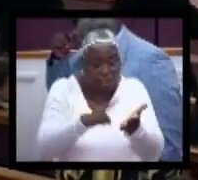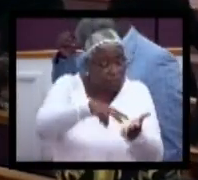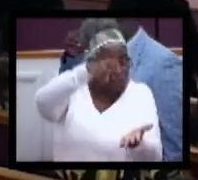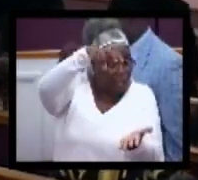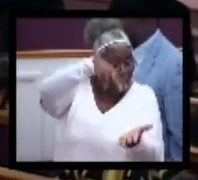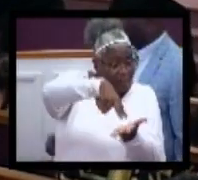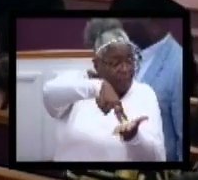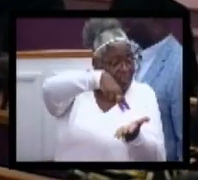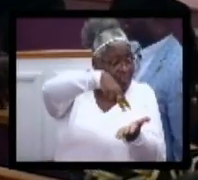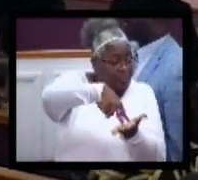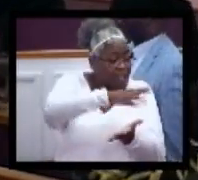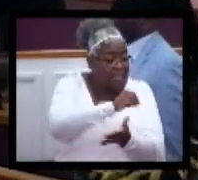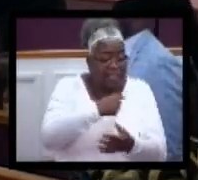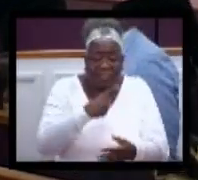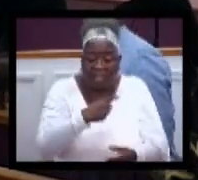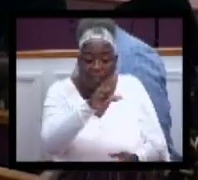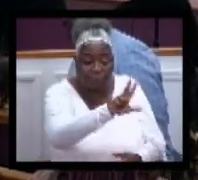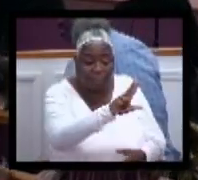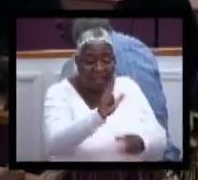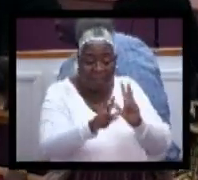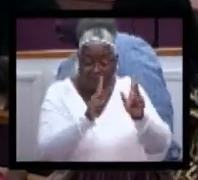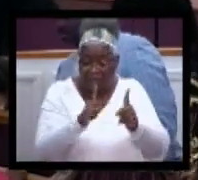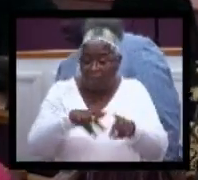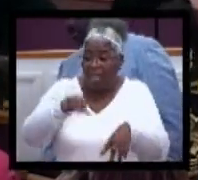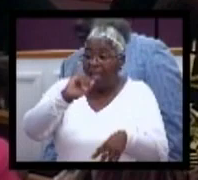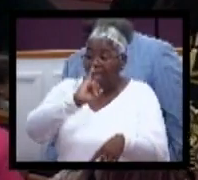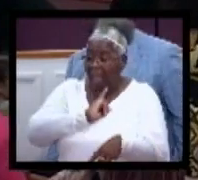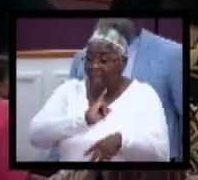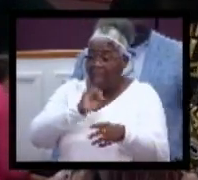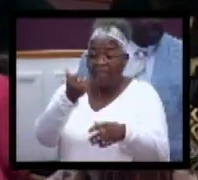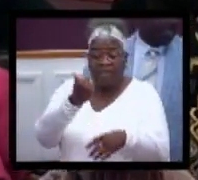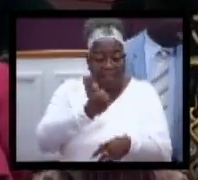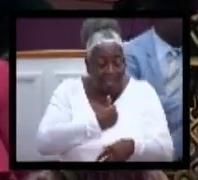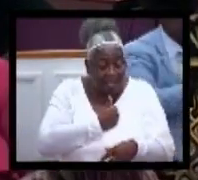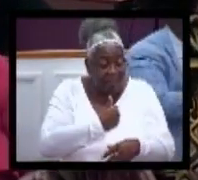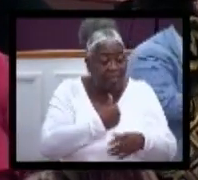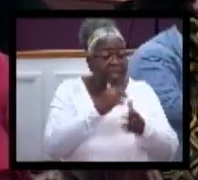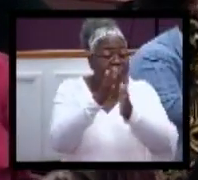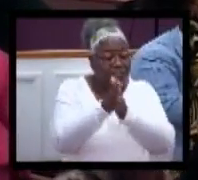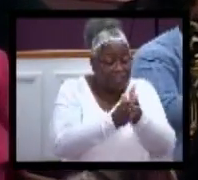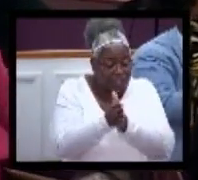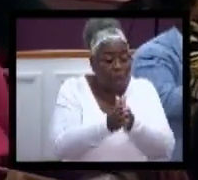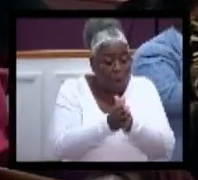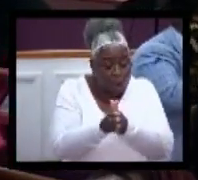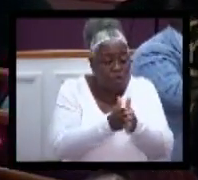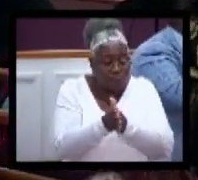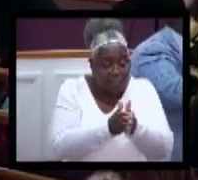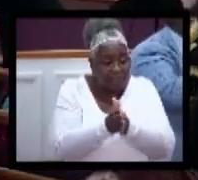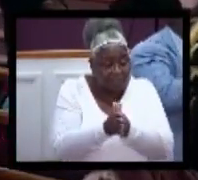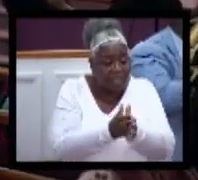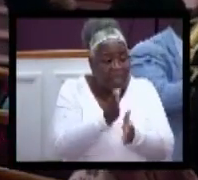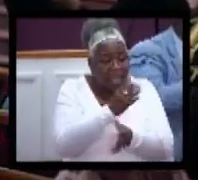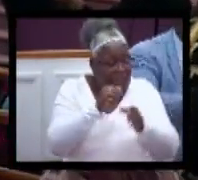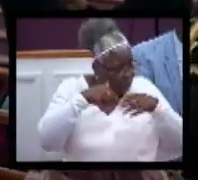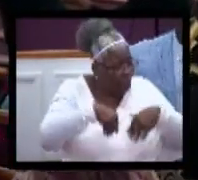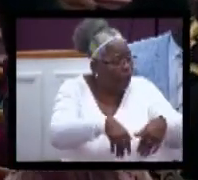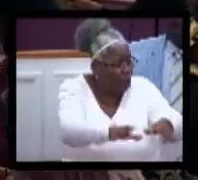your feet. Tell three folks, I am determined. And